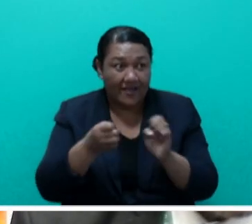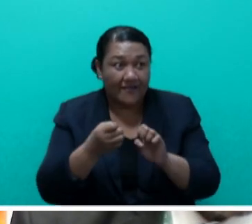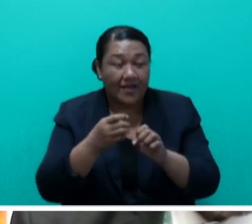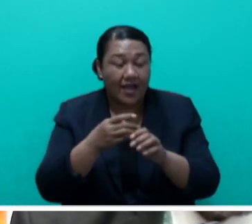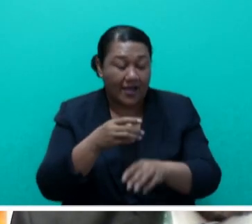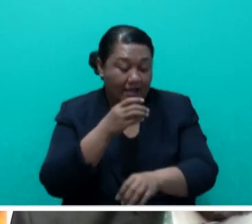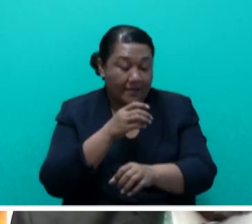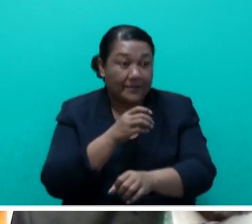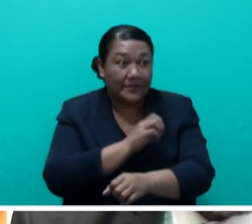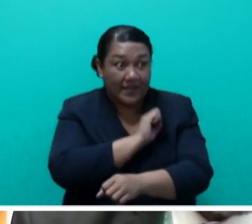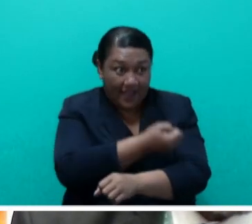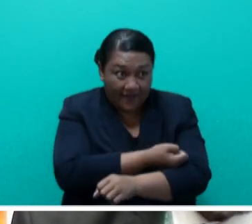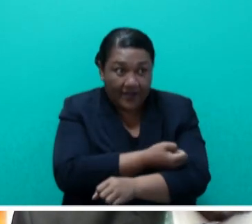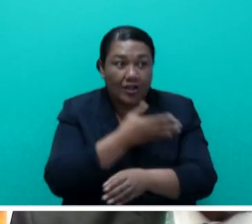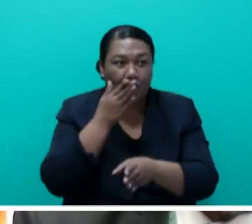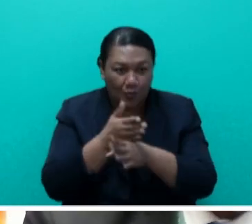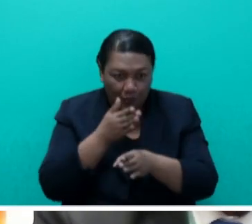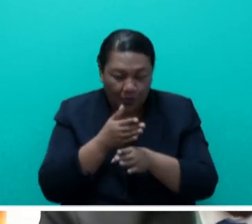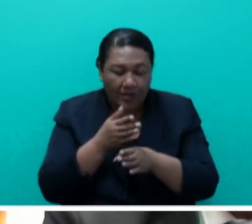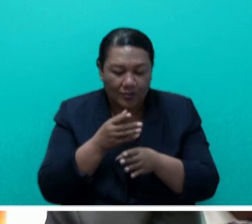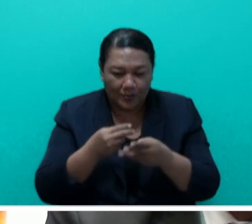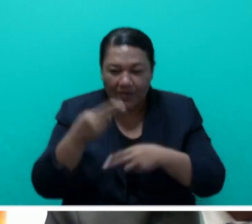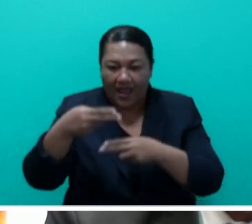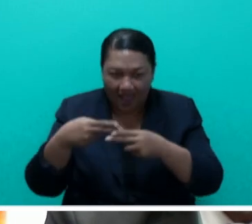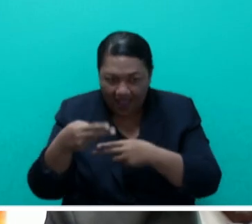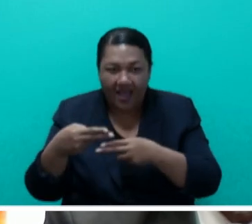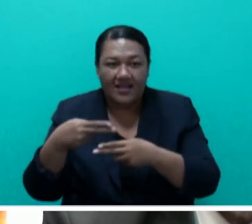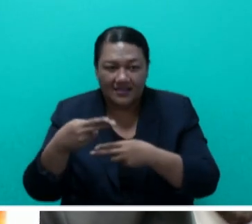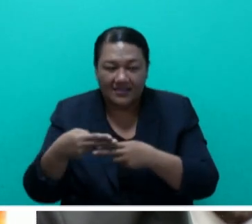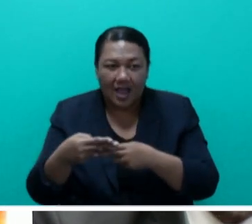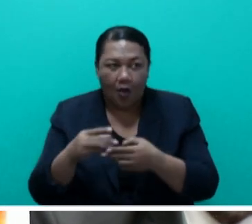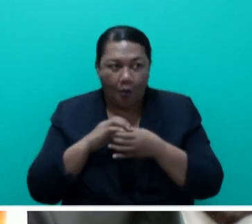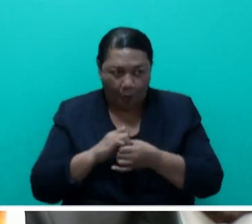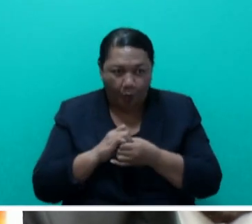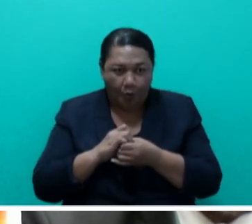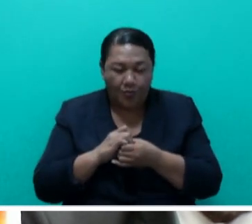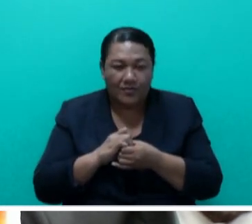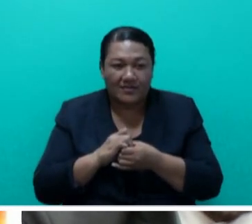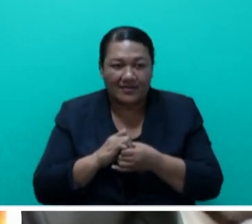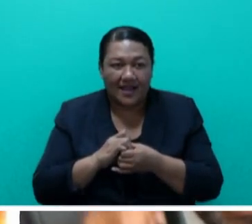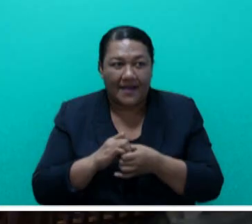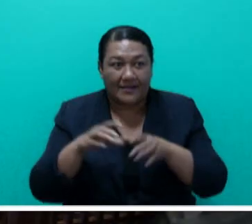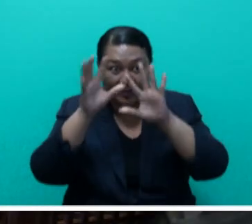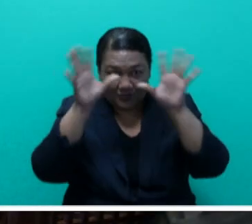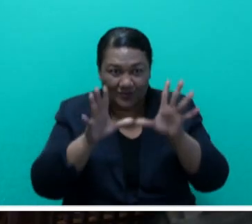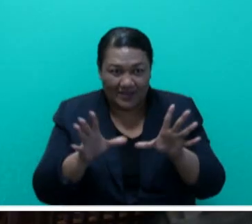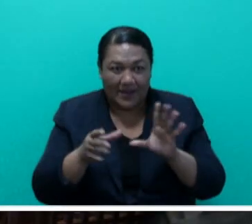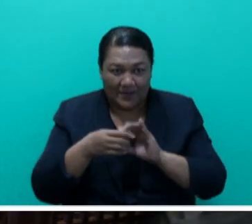bringing back our indigenous species and, of course, the future plans as well? Thank you, Mr. Speaker, sir.